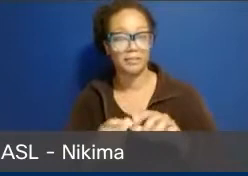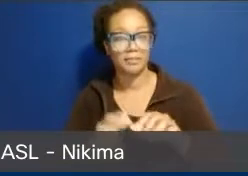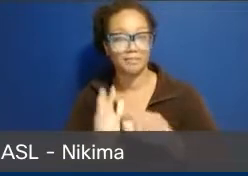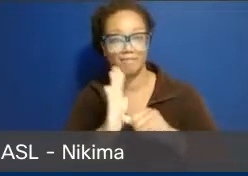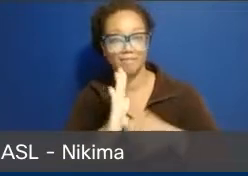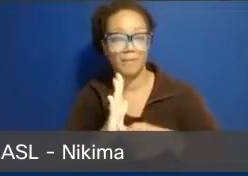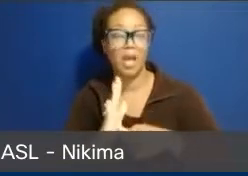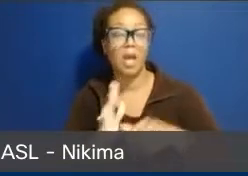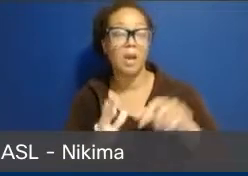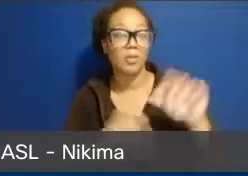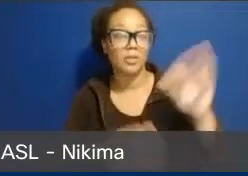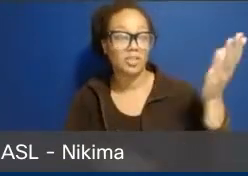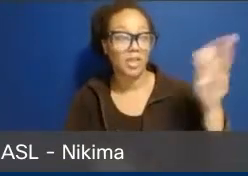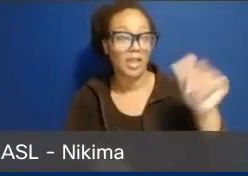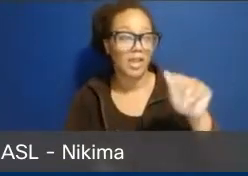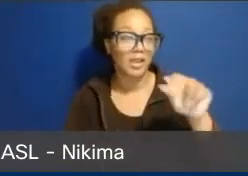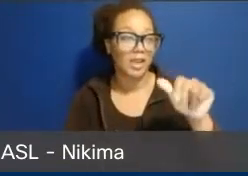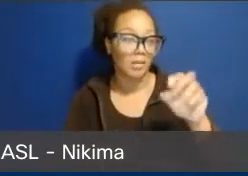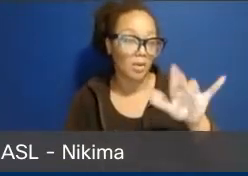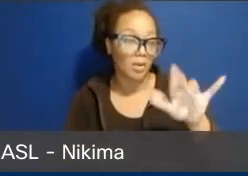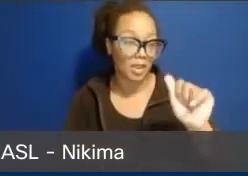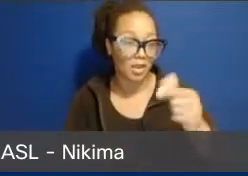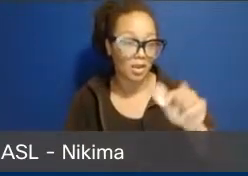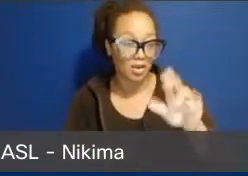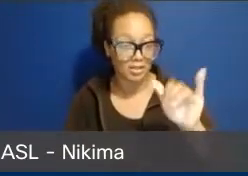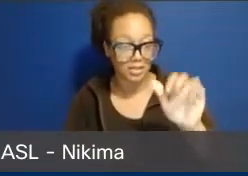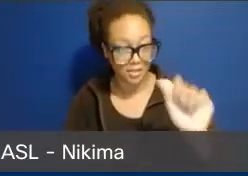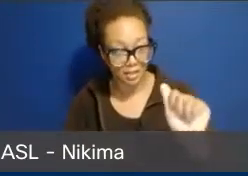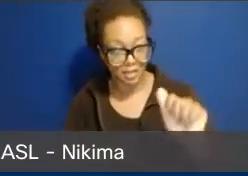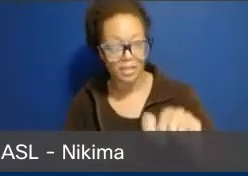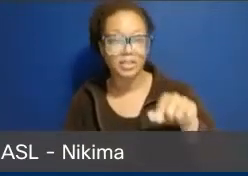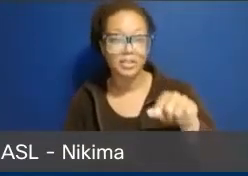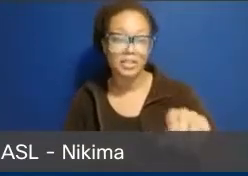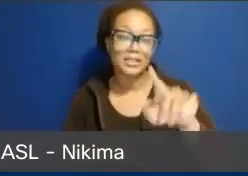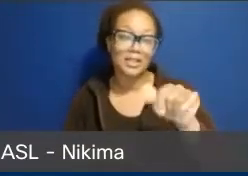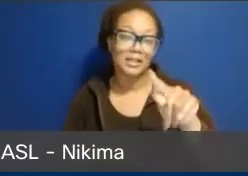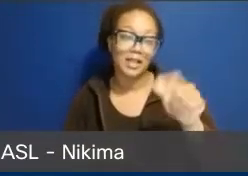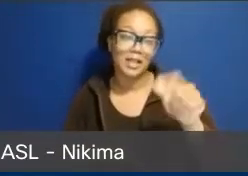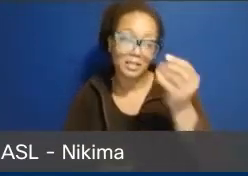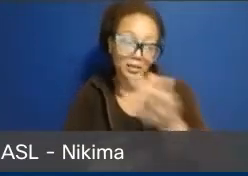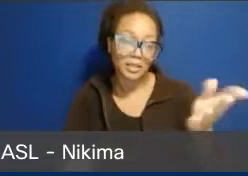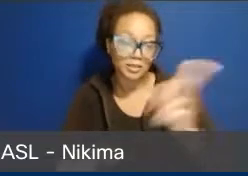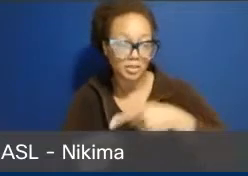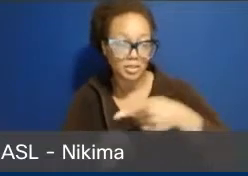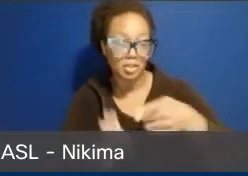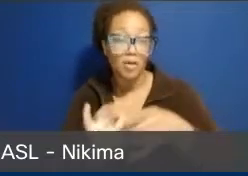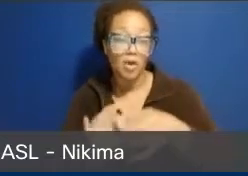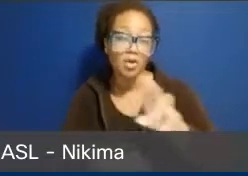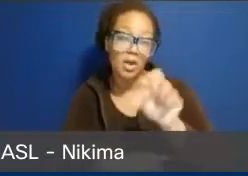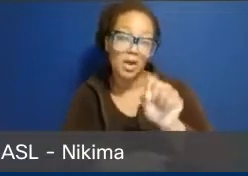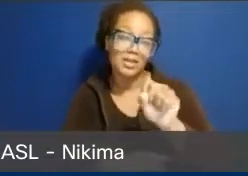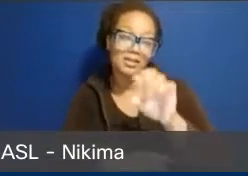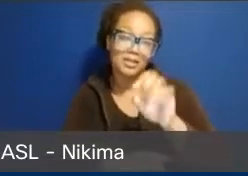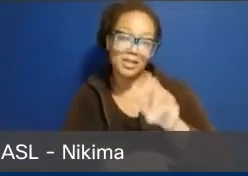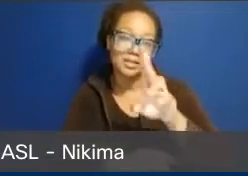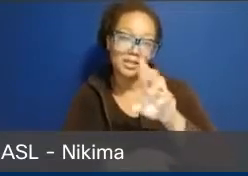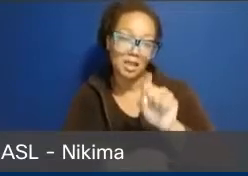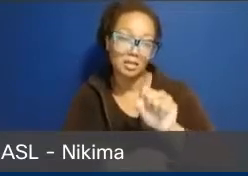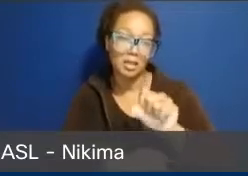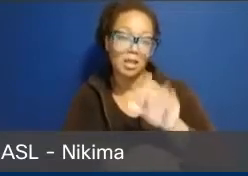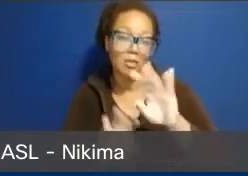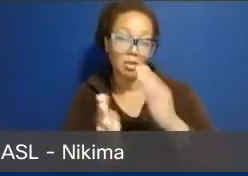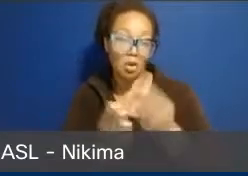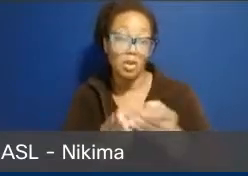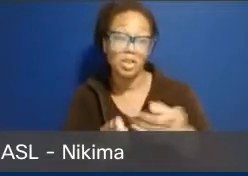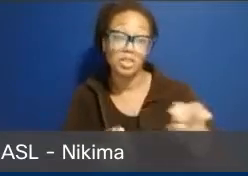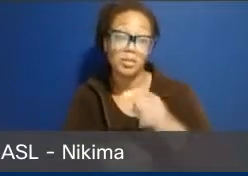Garcia, Data Dissemination Specialist for the U.S. Census Bureau. Ana Maria has been with the Census Bureau for more than